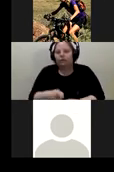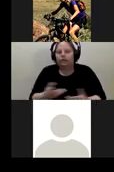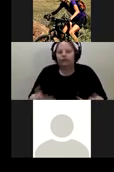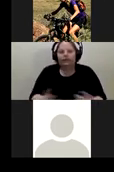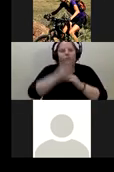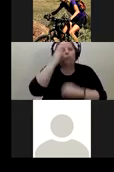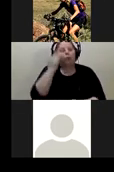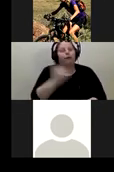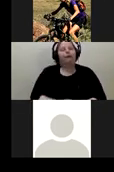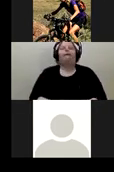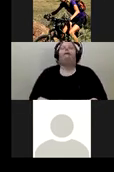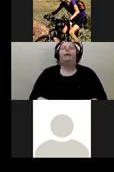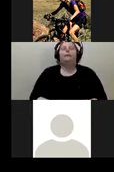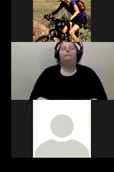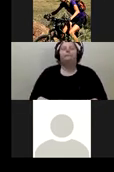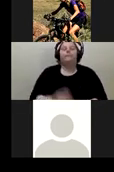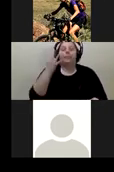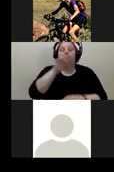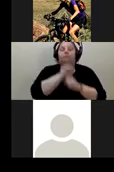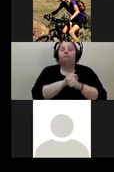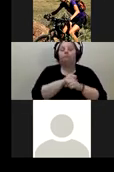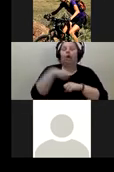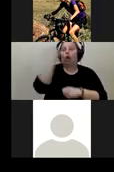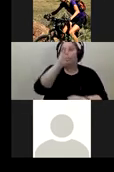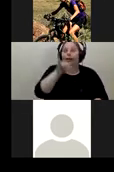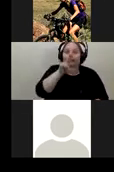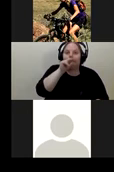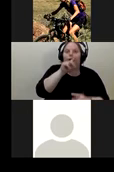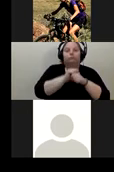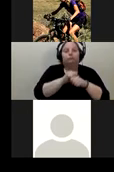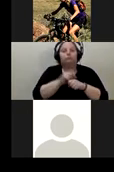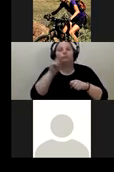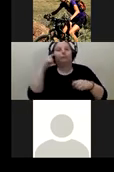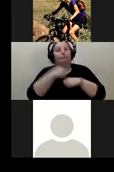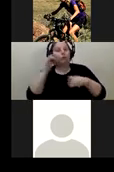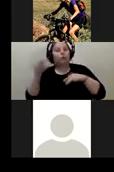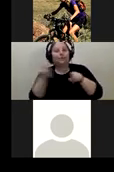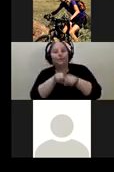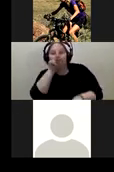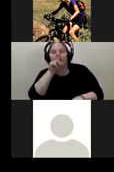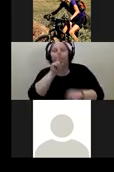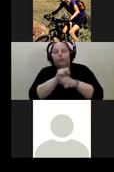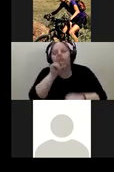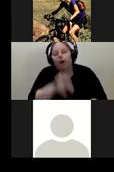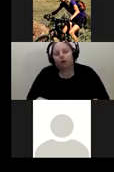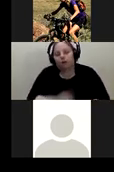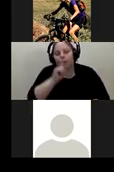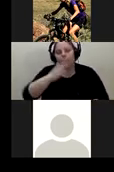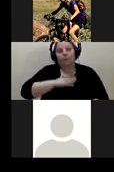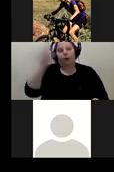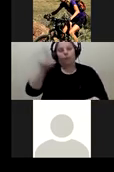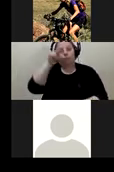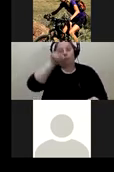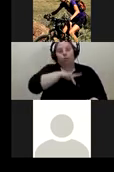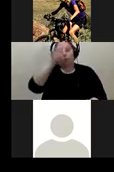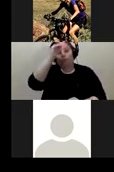because if it walks like a duck, it talks like a duck, it's a duck. I personally think that the